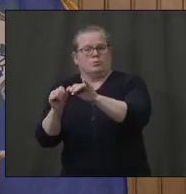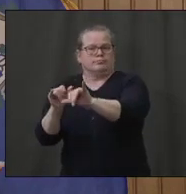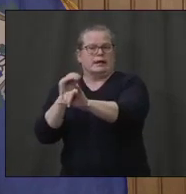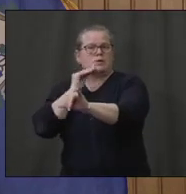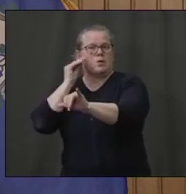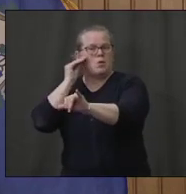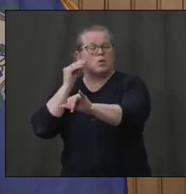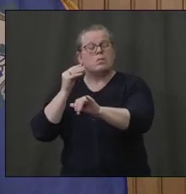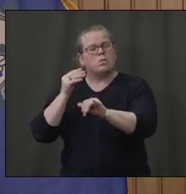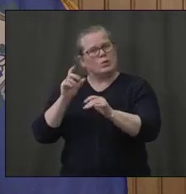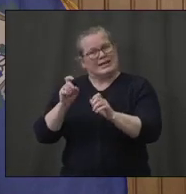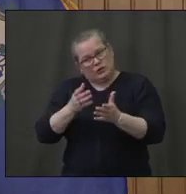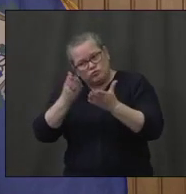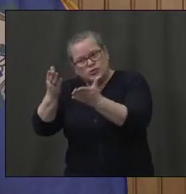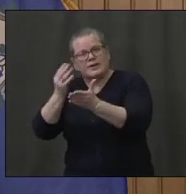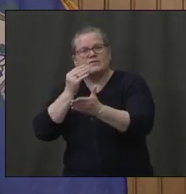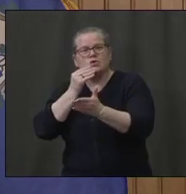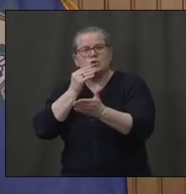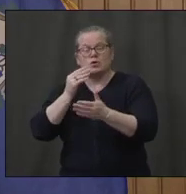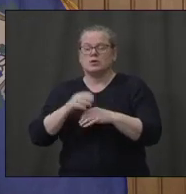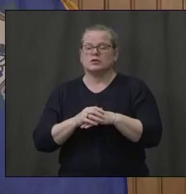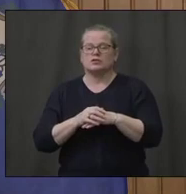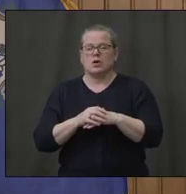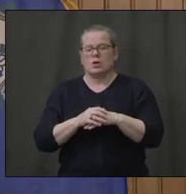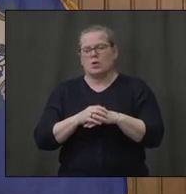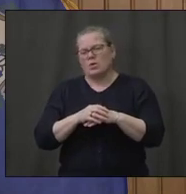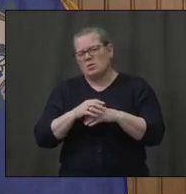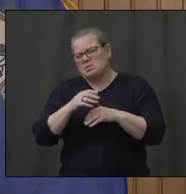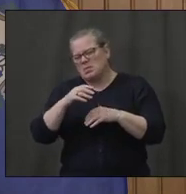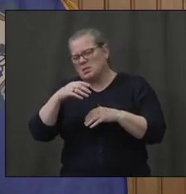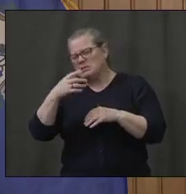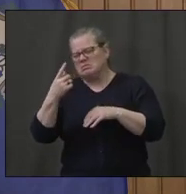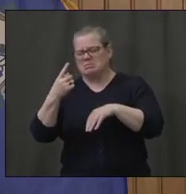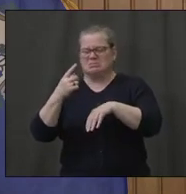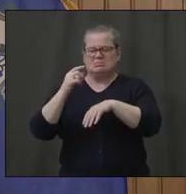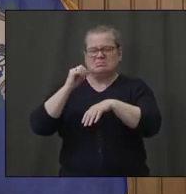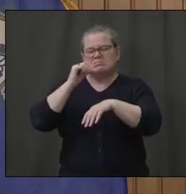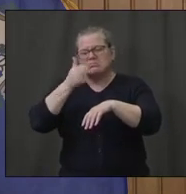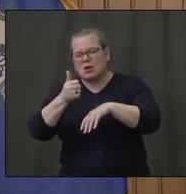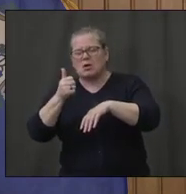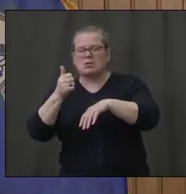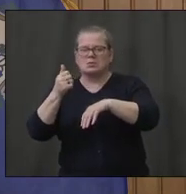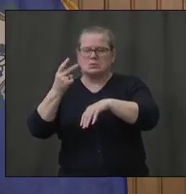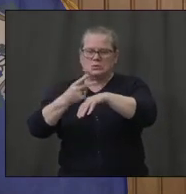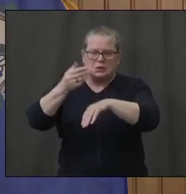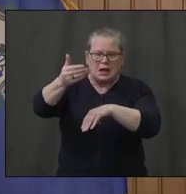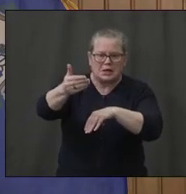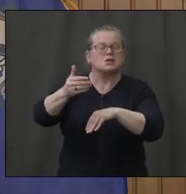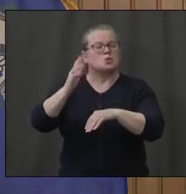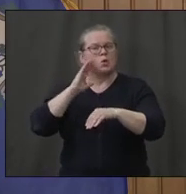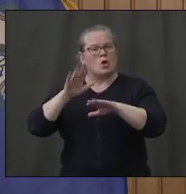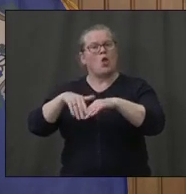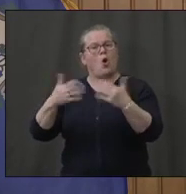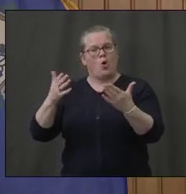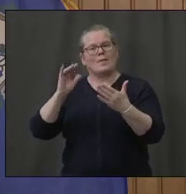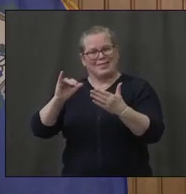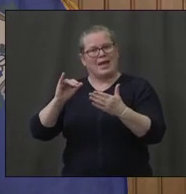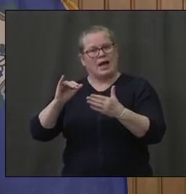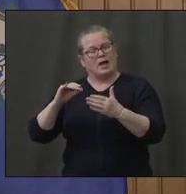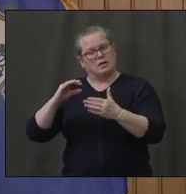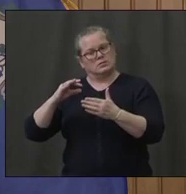we're opening up that portal within a day or so. Lisa Tepper Bates is taking the lead on that, and I do hope people step up and help us